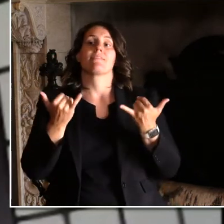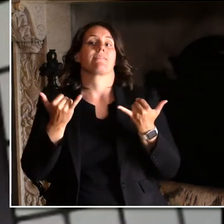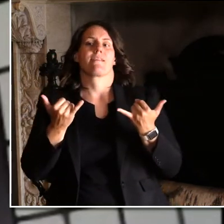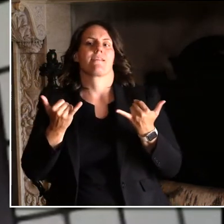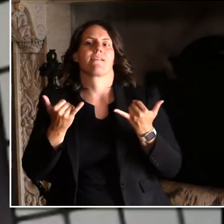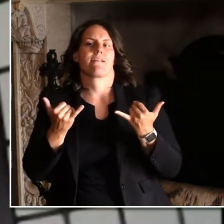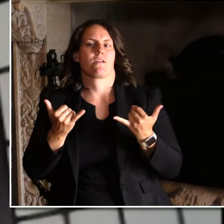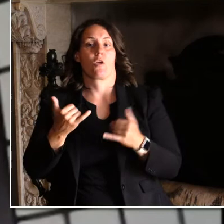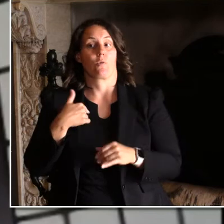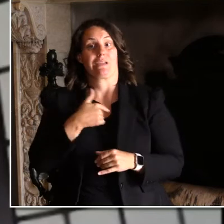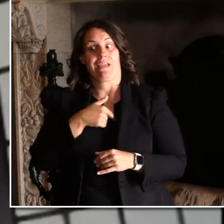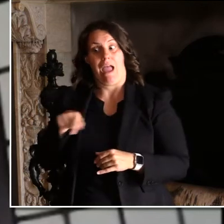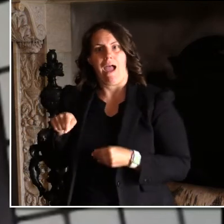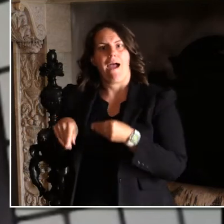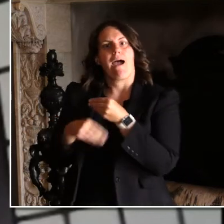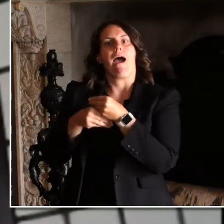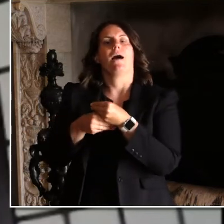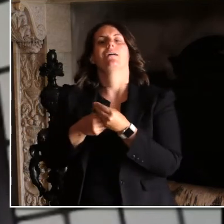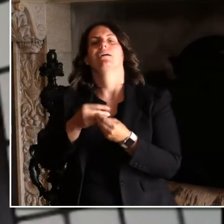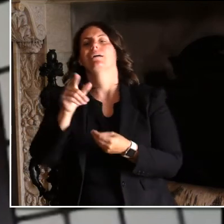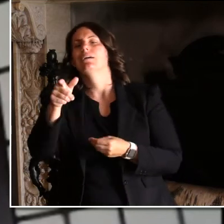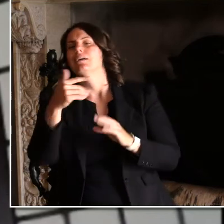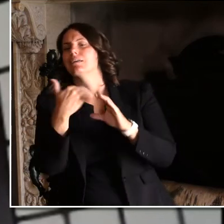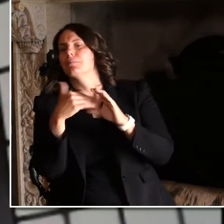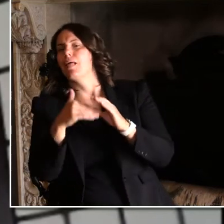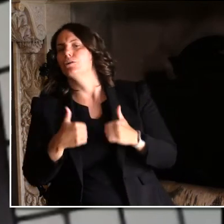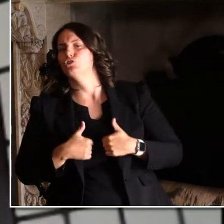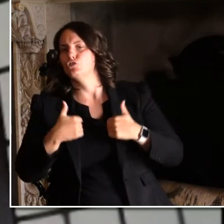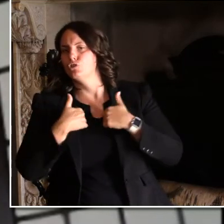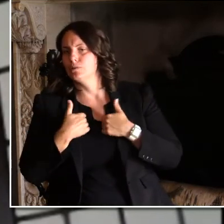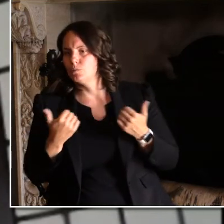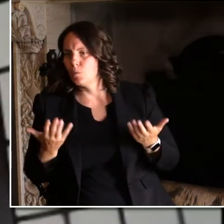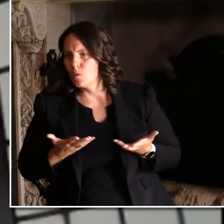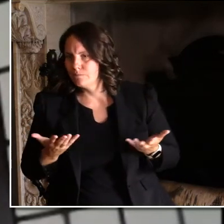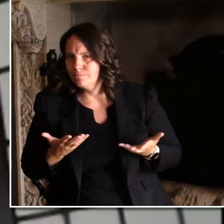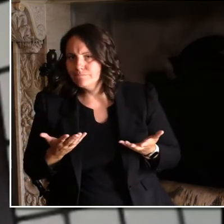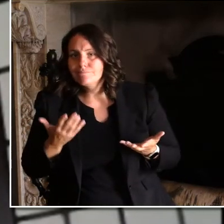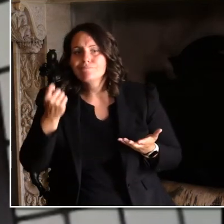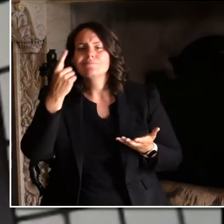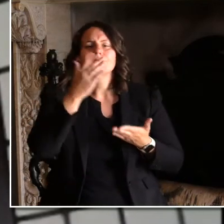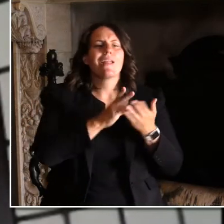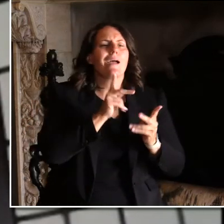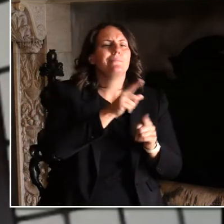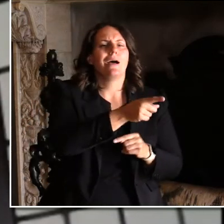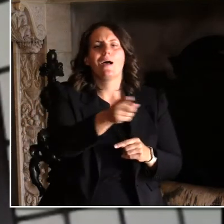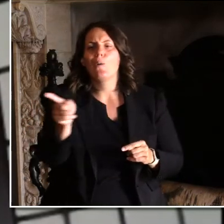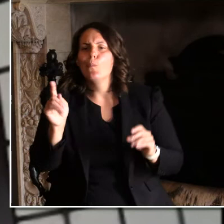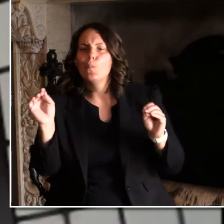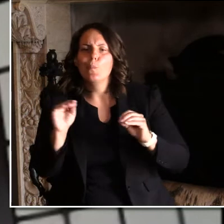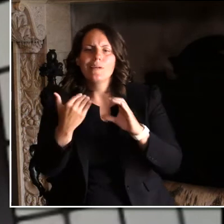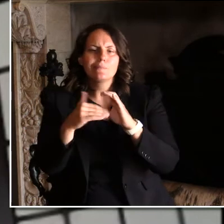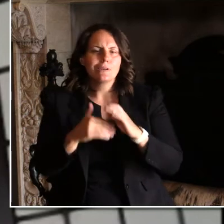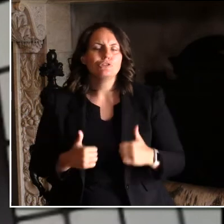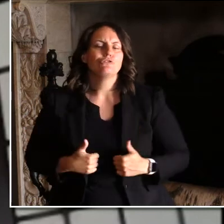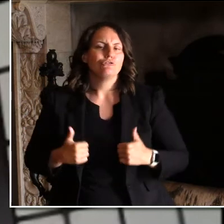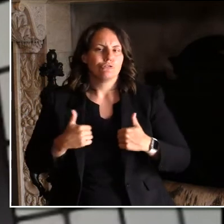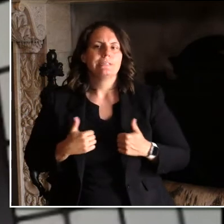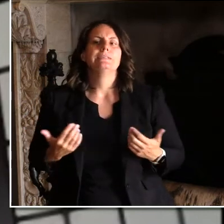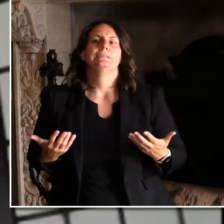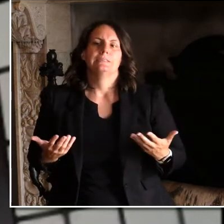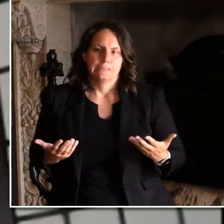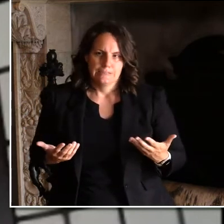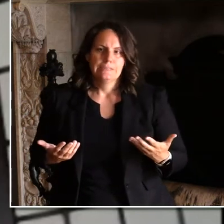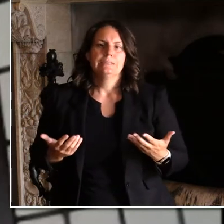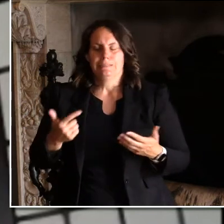out, the best way to get in touch with those people as well. So we really do think that it is scalable. It is something that